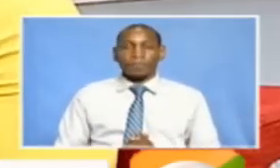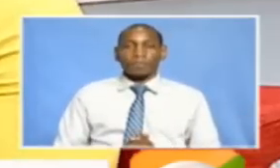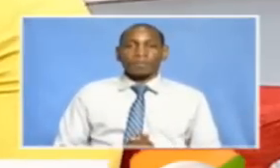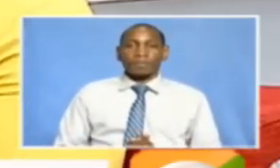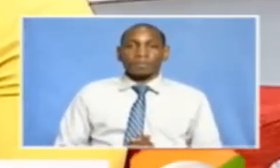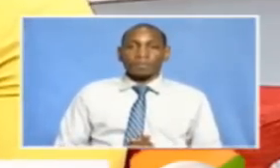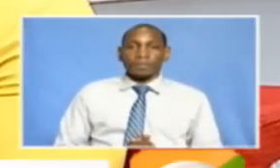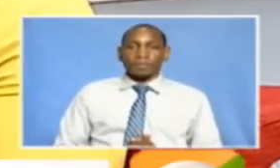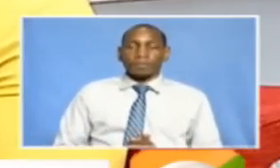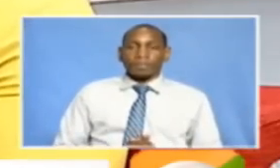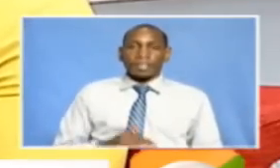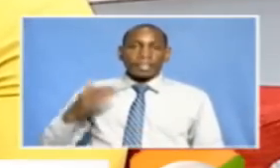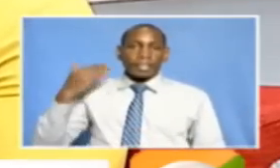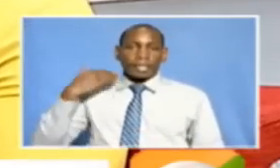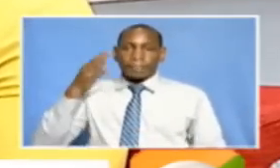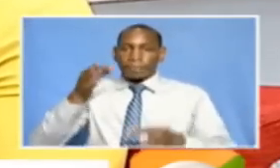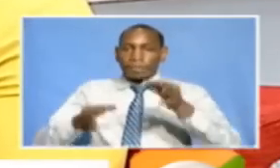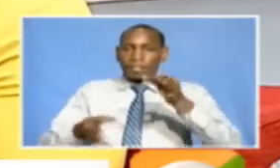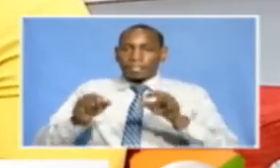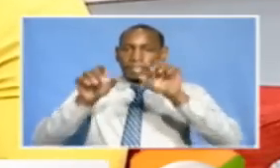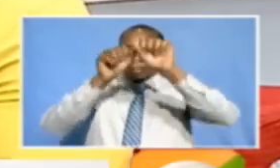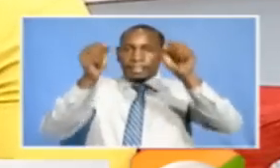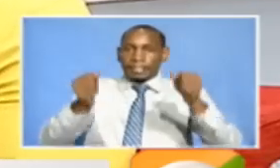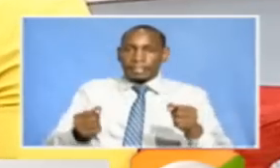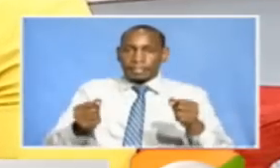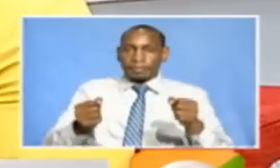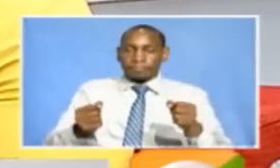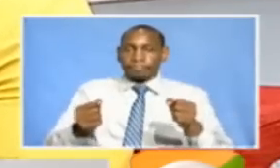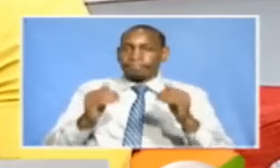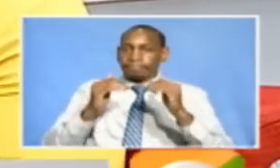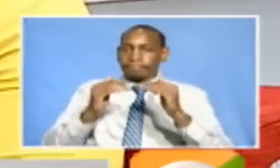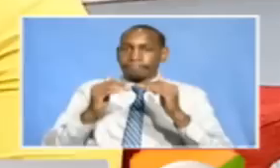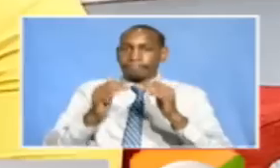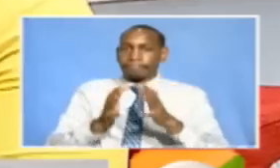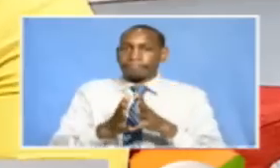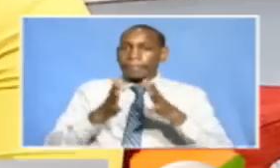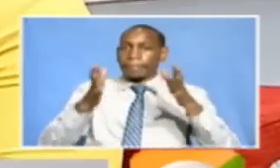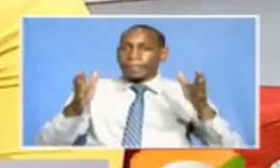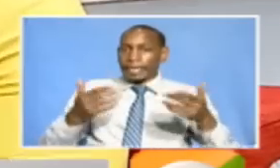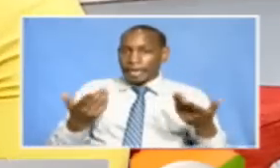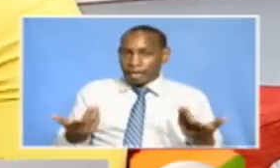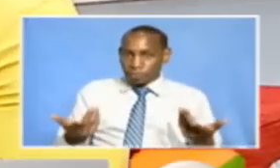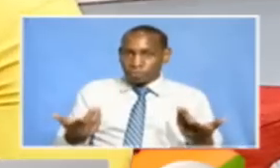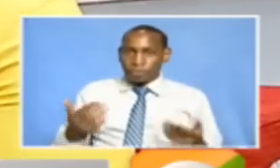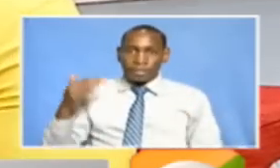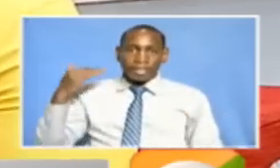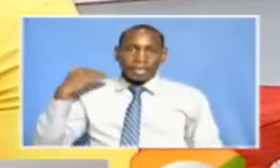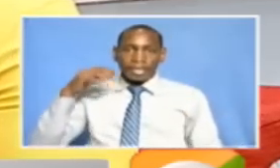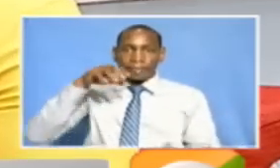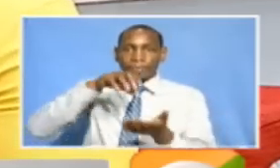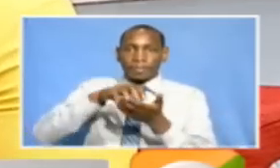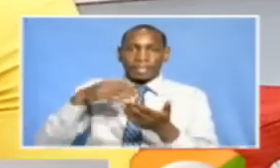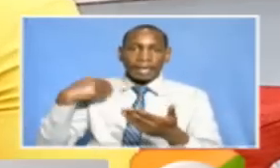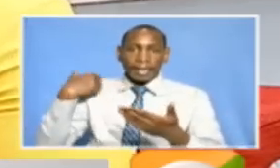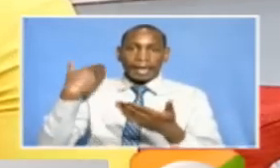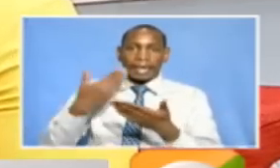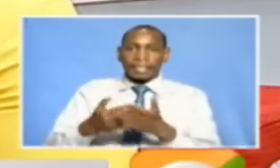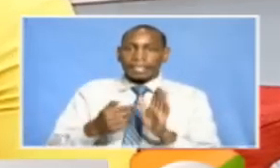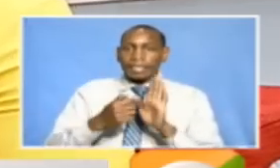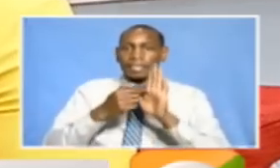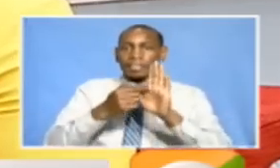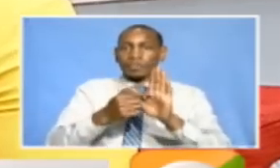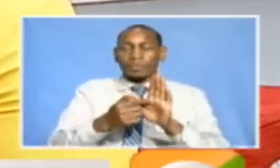criminal justice system is, yes, it's very adversarial, in the sense that a criminal case until it's proven beyond